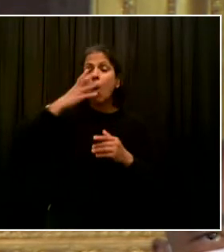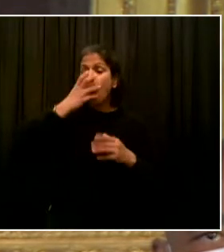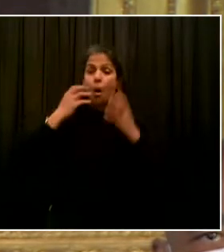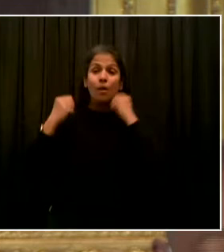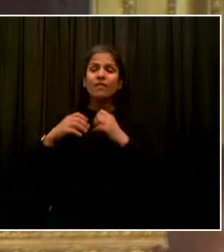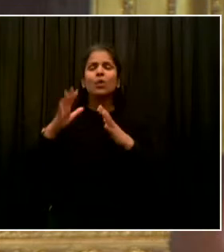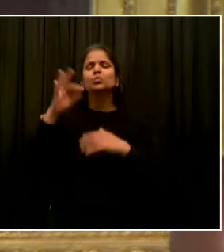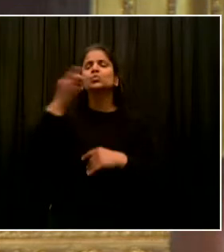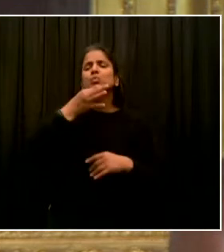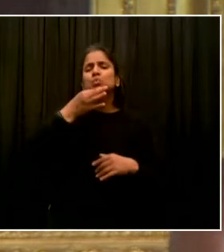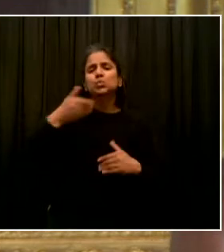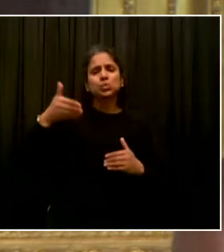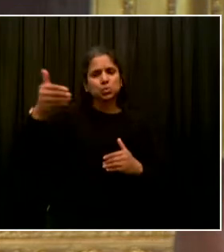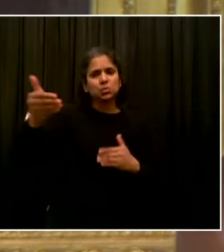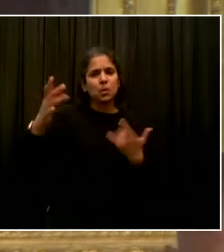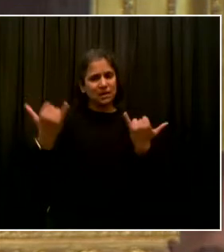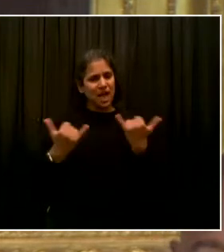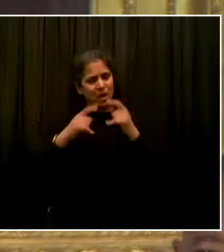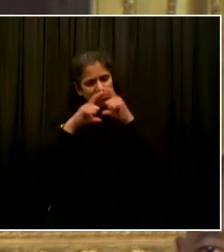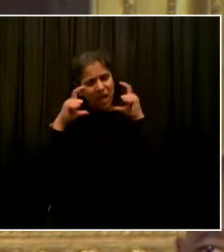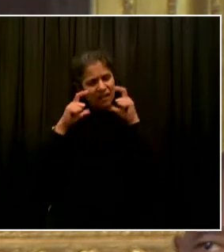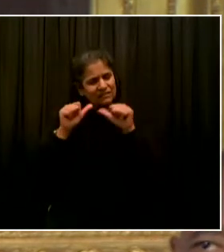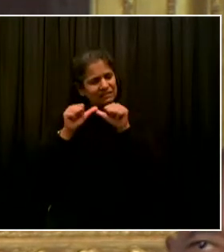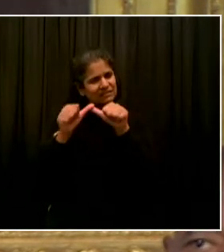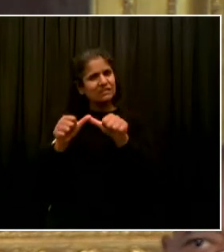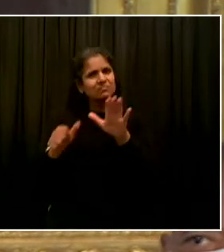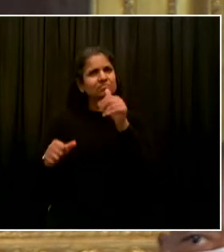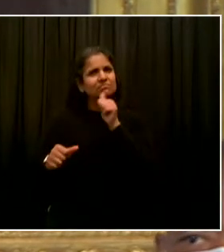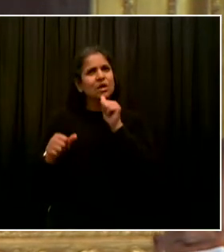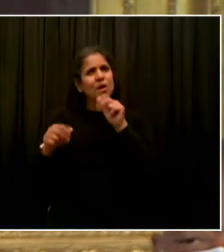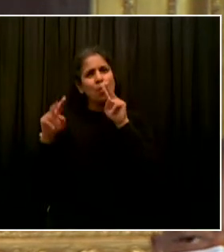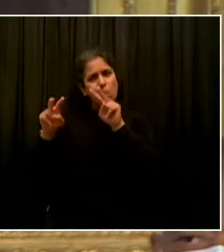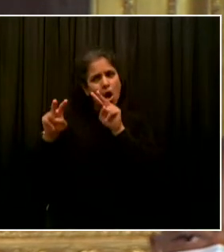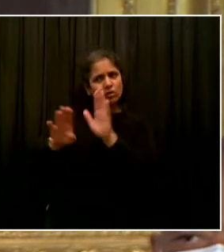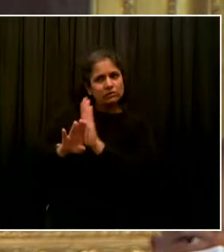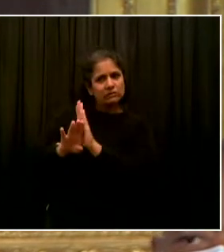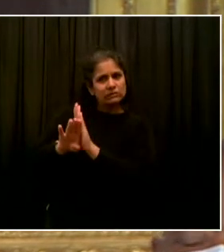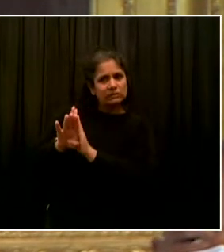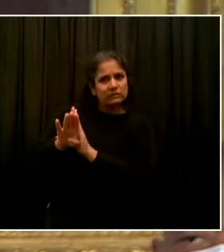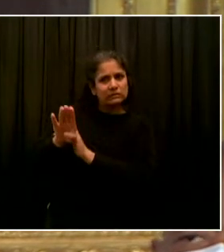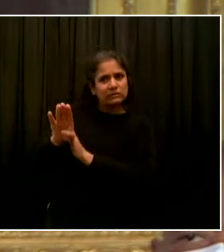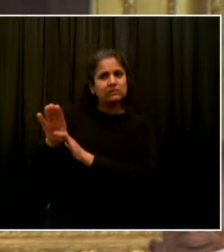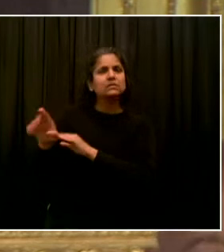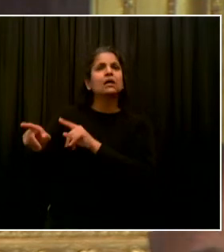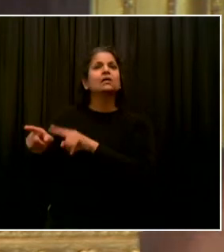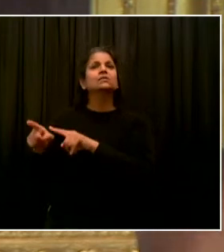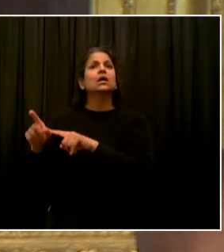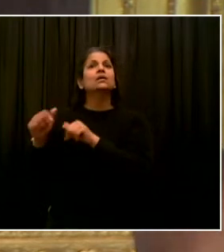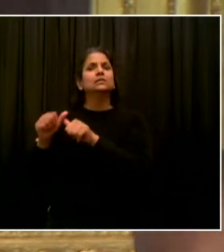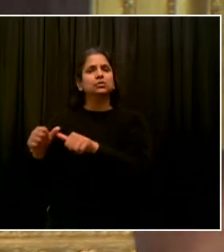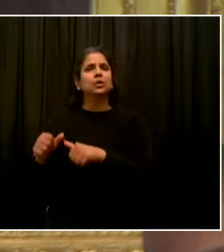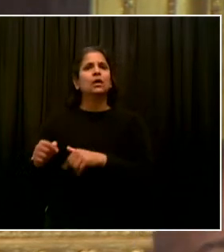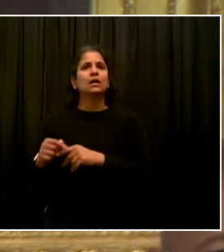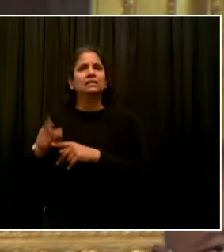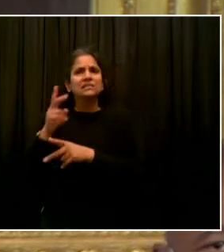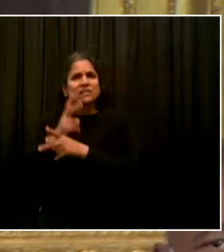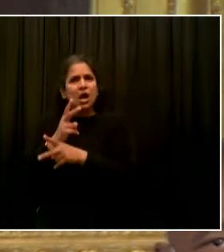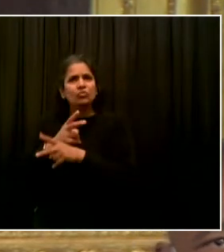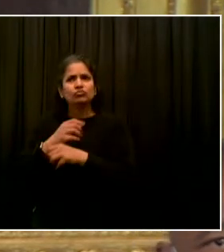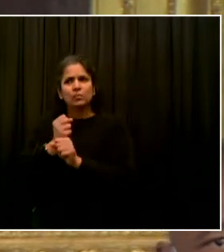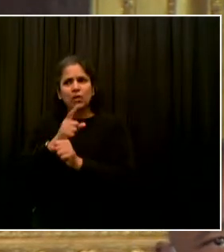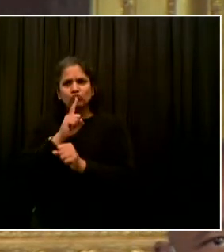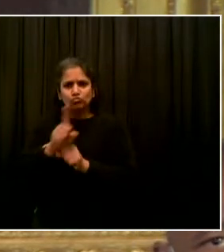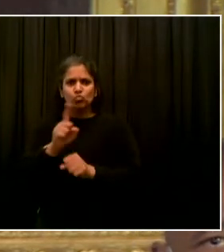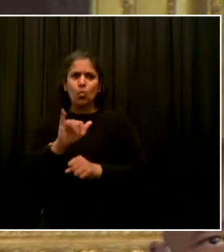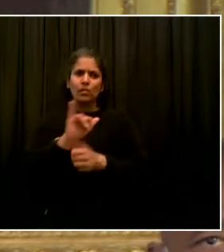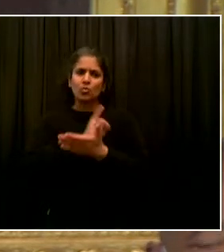latest uptick to ensure that our youngest New Yorkers remain safe as we see an increase in cases due to the more